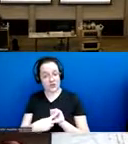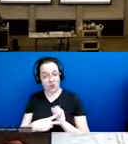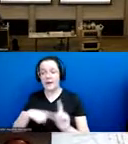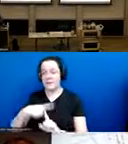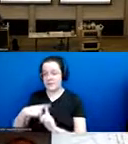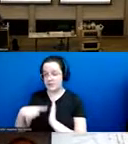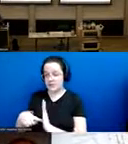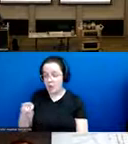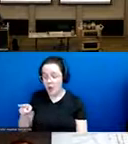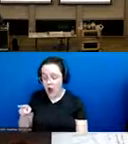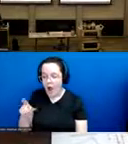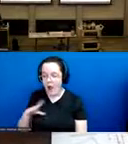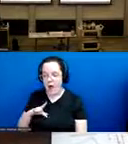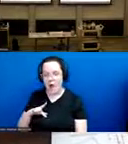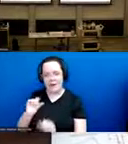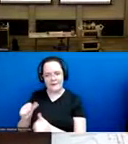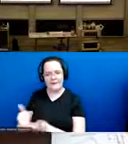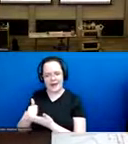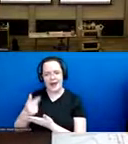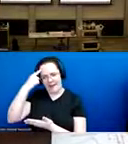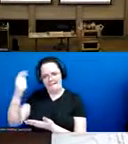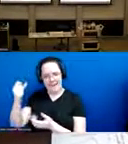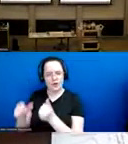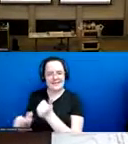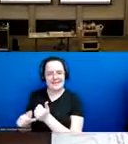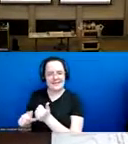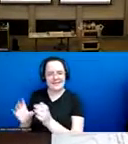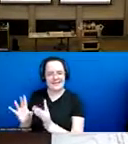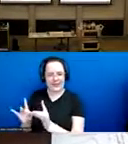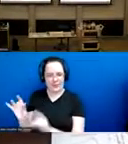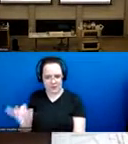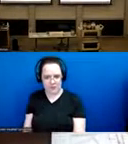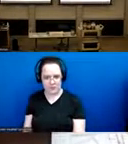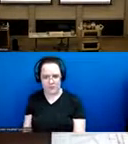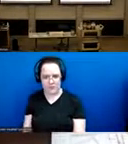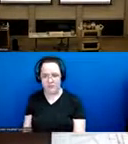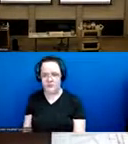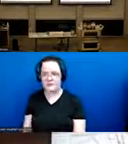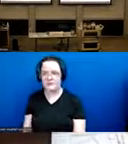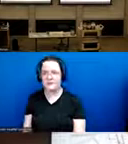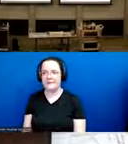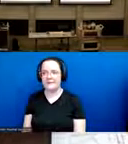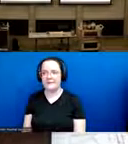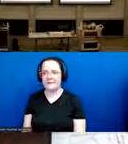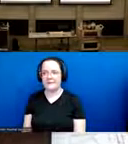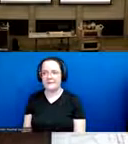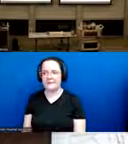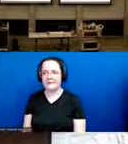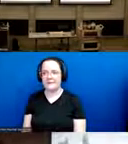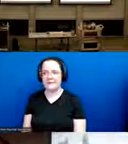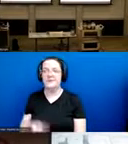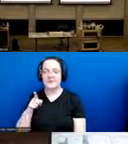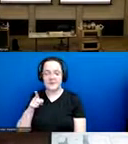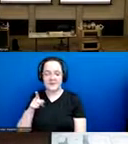do memory-assisted entanglement swap. Okay? So this is what is done in the next